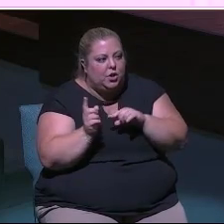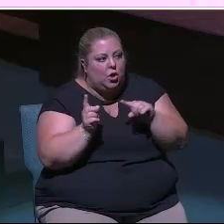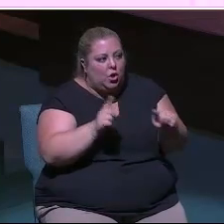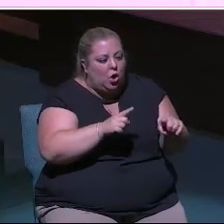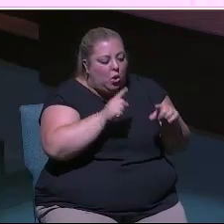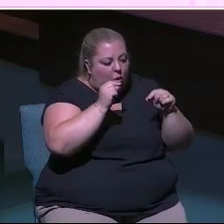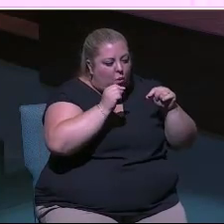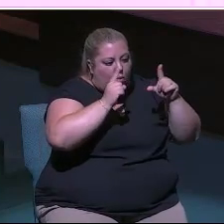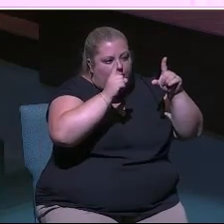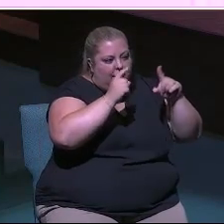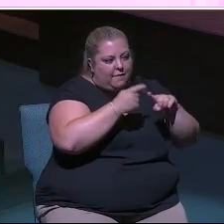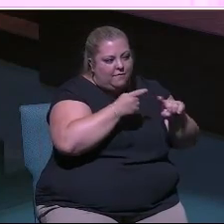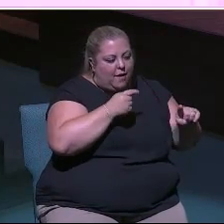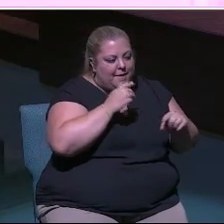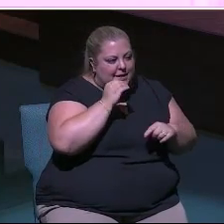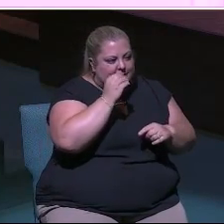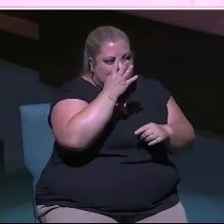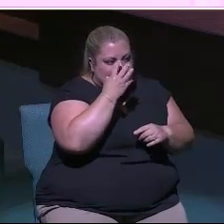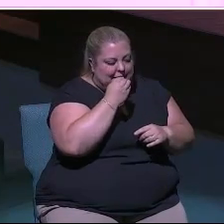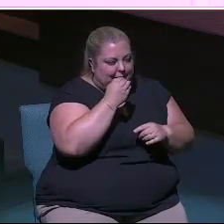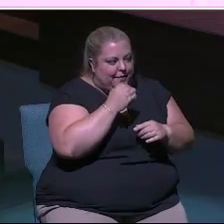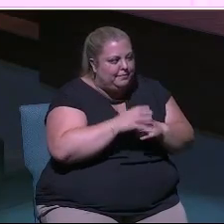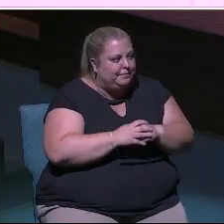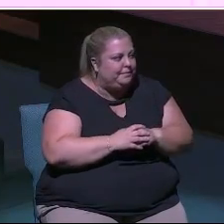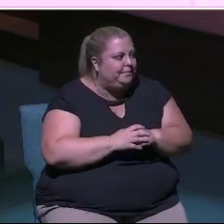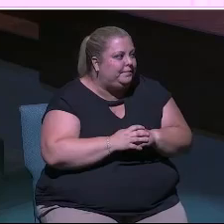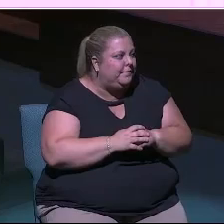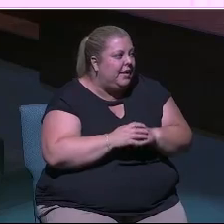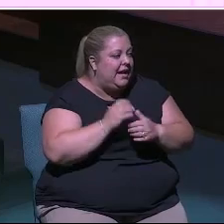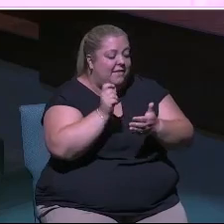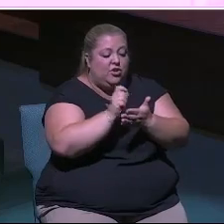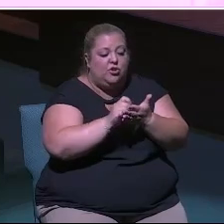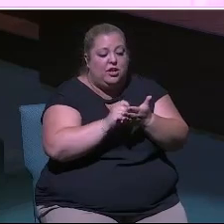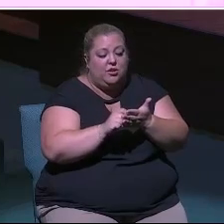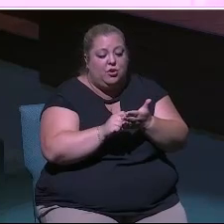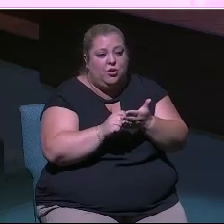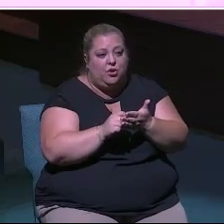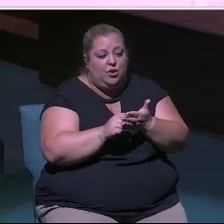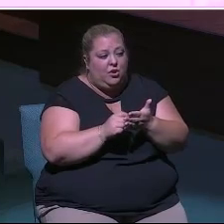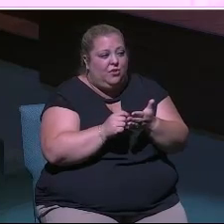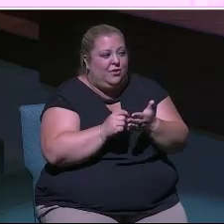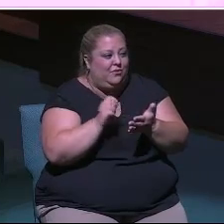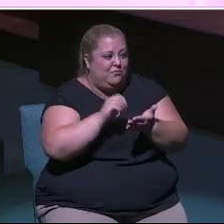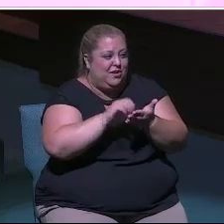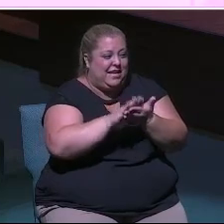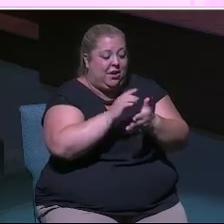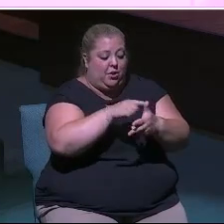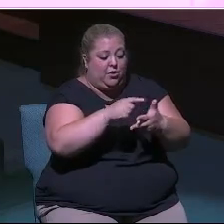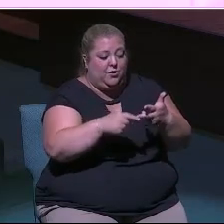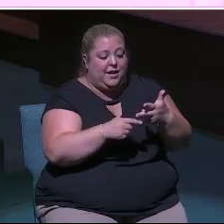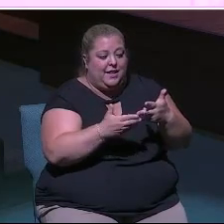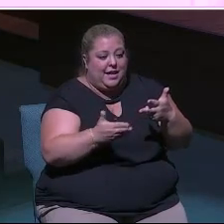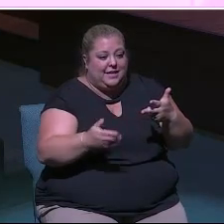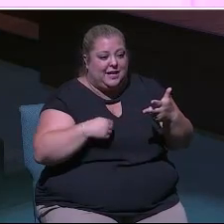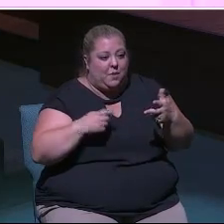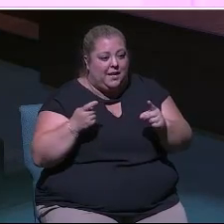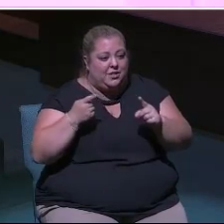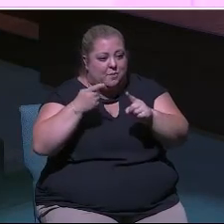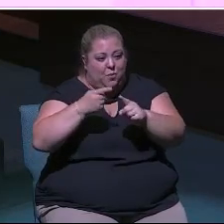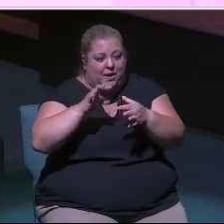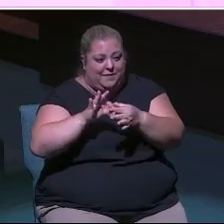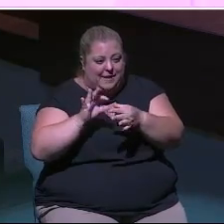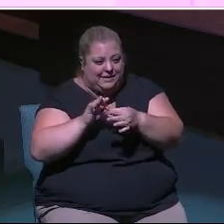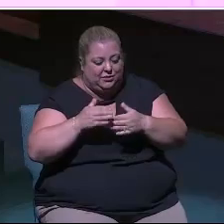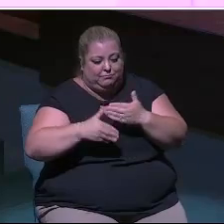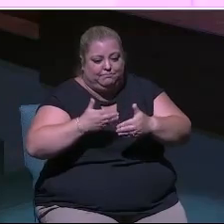his sleep. And I love this. Now, if you're taking notes this morning, write down 3 things. And I am flying through, because I want to get to the point of this message. I got 3 things